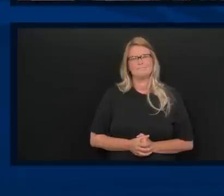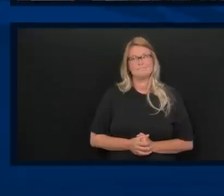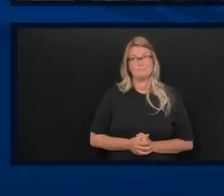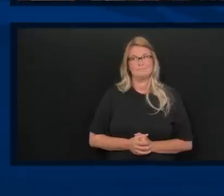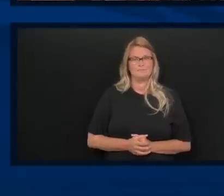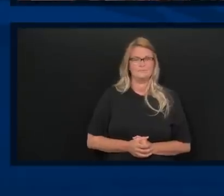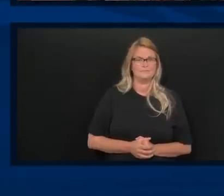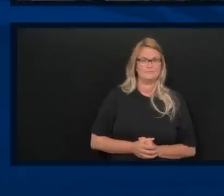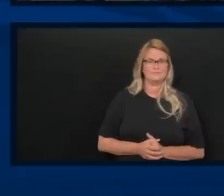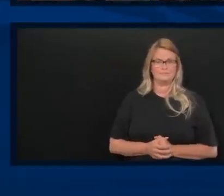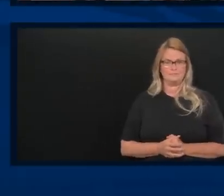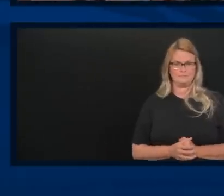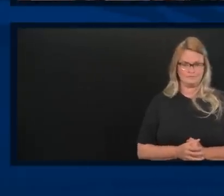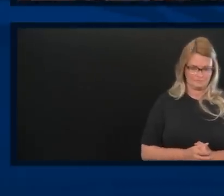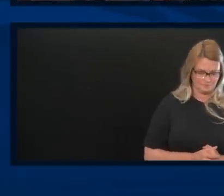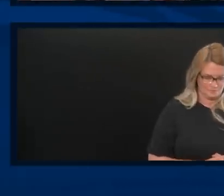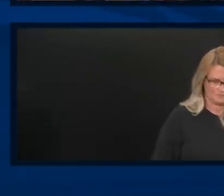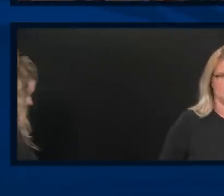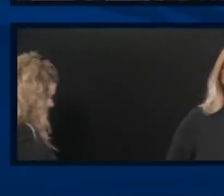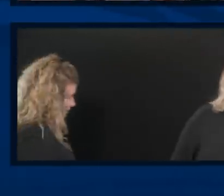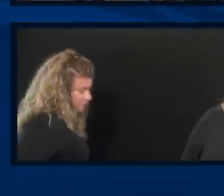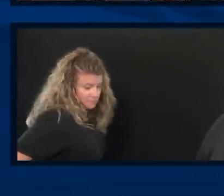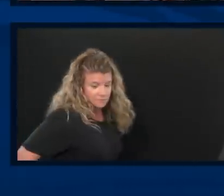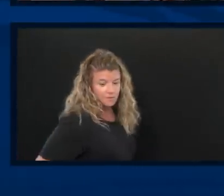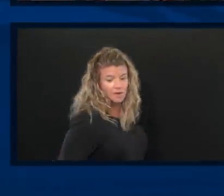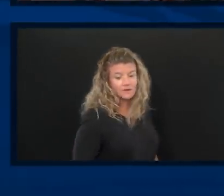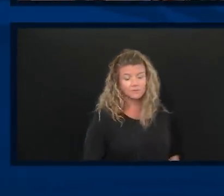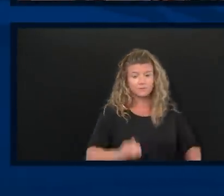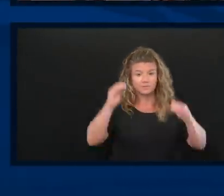Thank you, Kenny. Next, we'll go to Paul Mullen with WCBC.